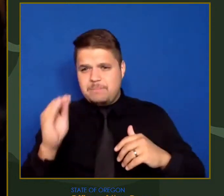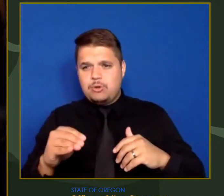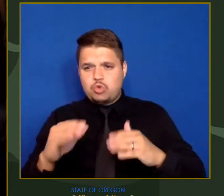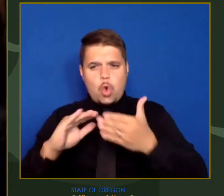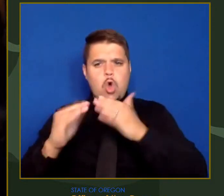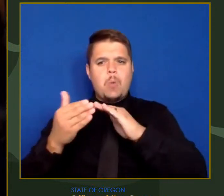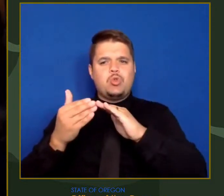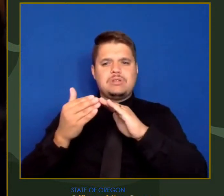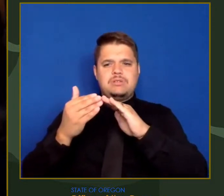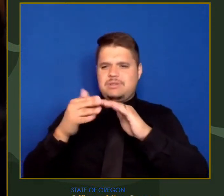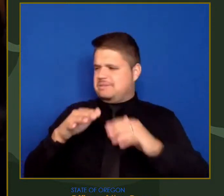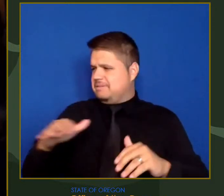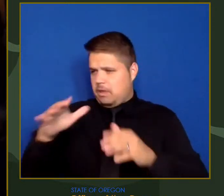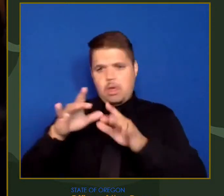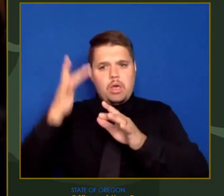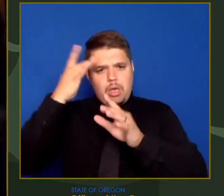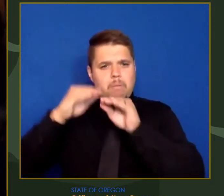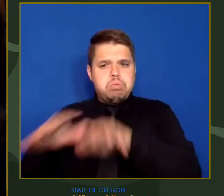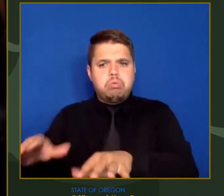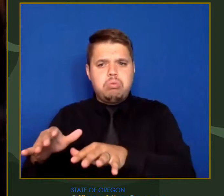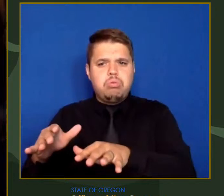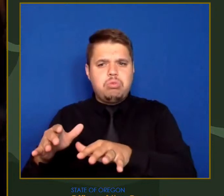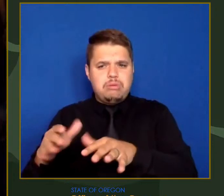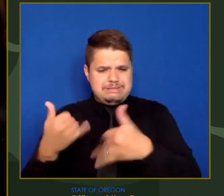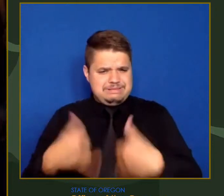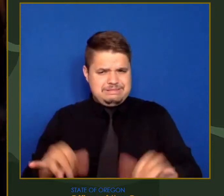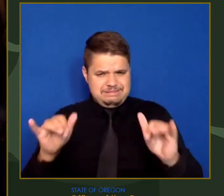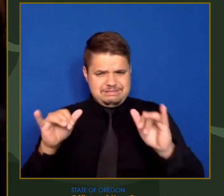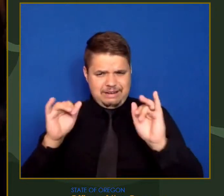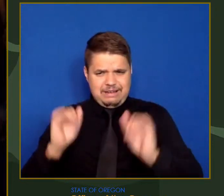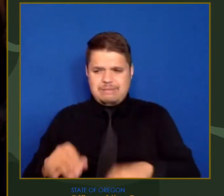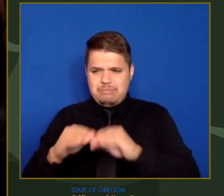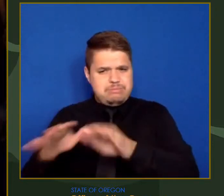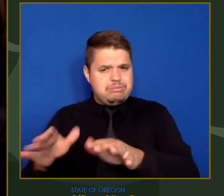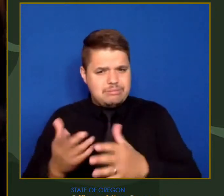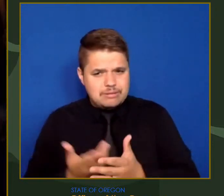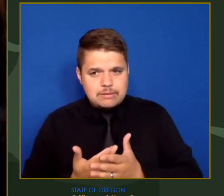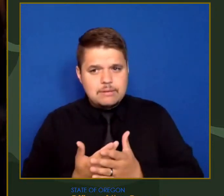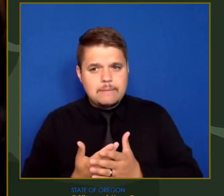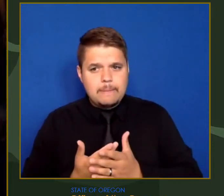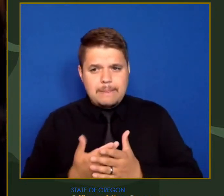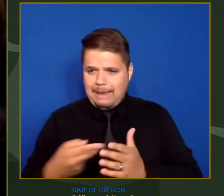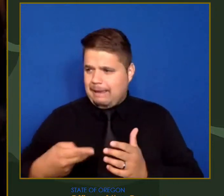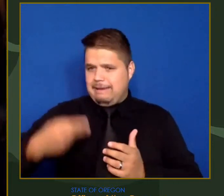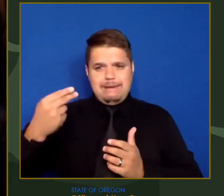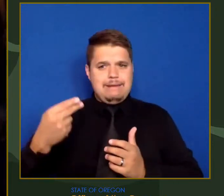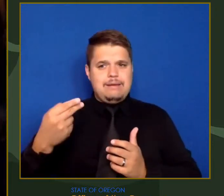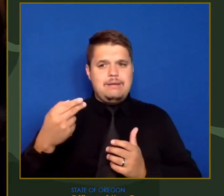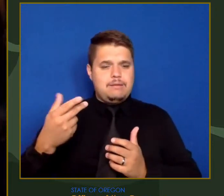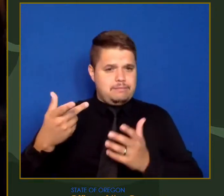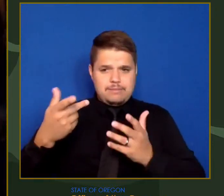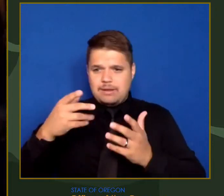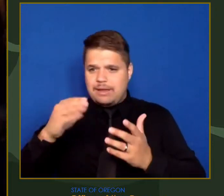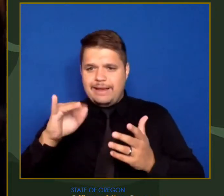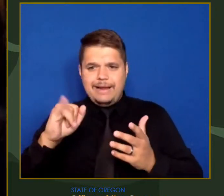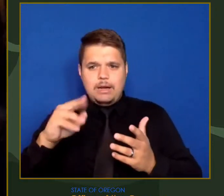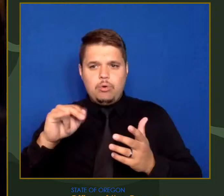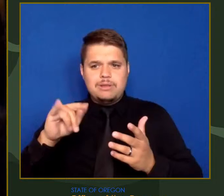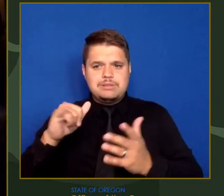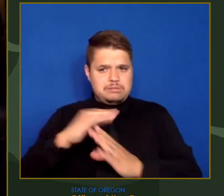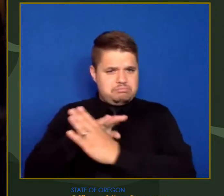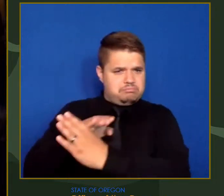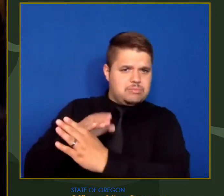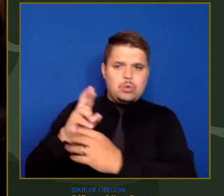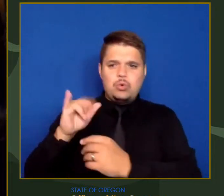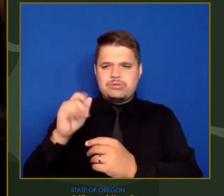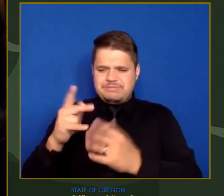vaccination rates and still fill every ICU bed in the region. So it seems to me as though this pandemic is far from over, even in areas